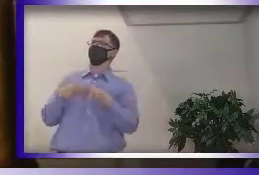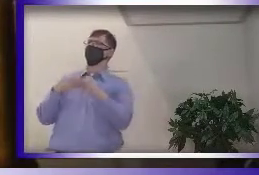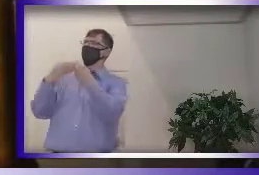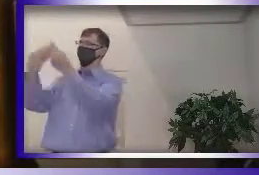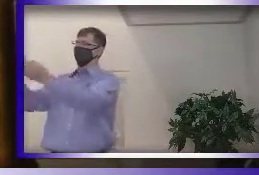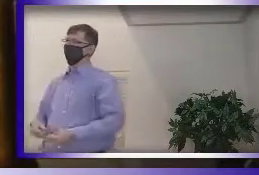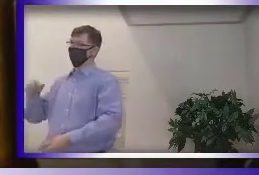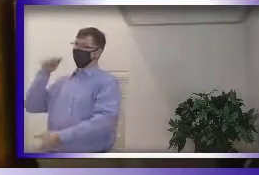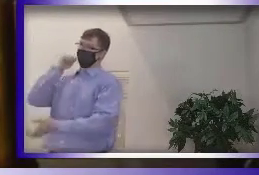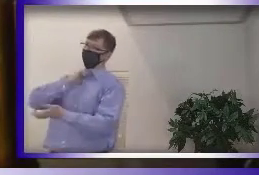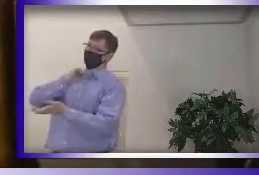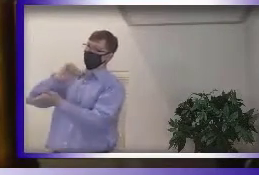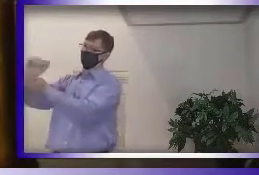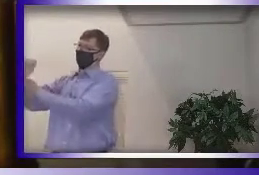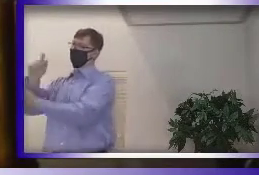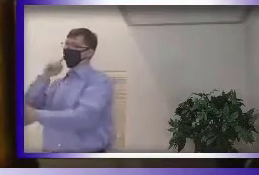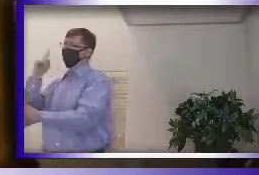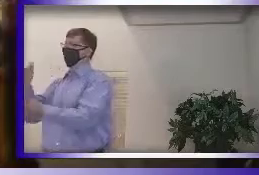In